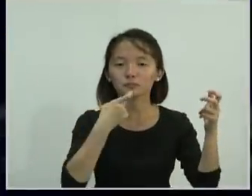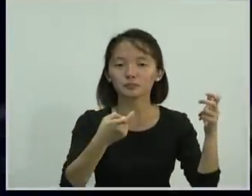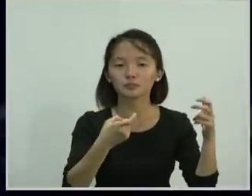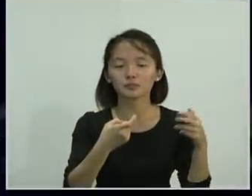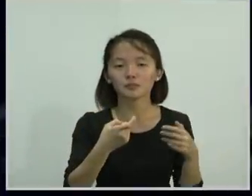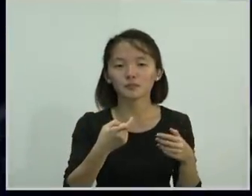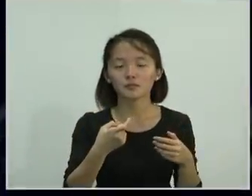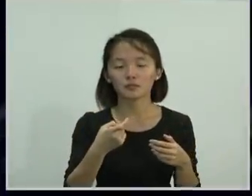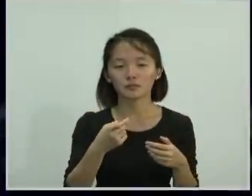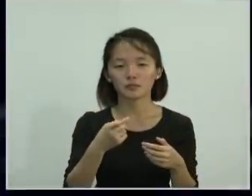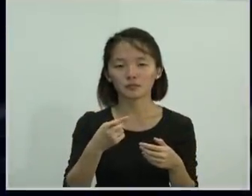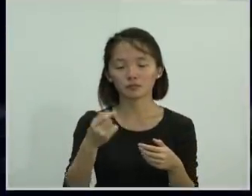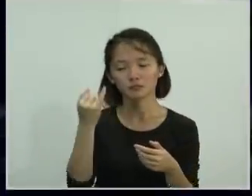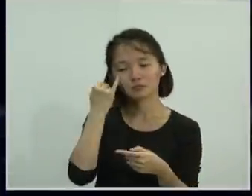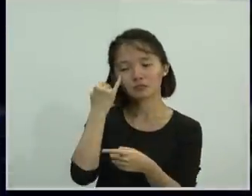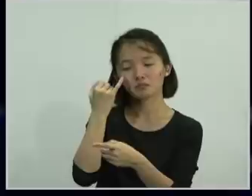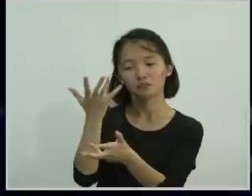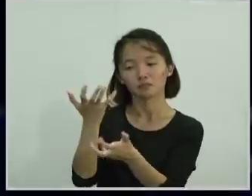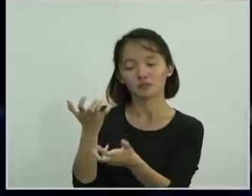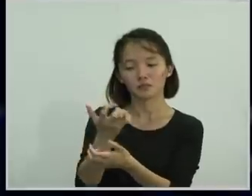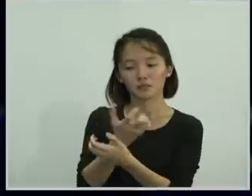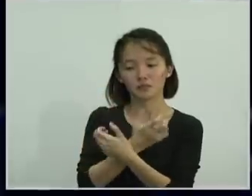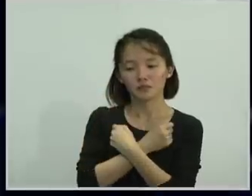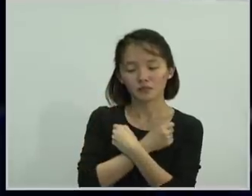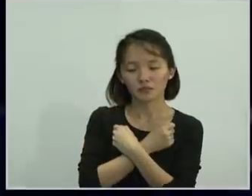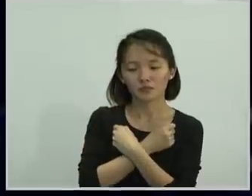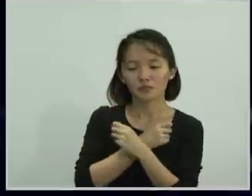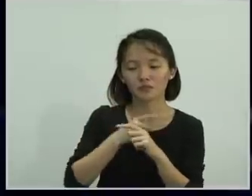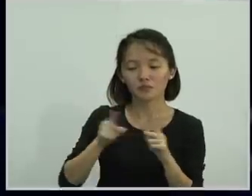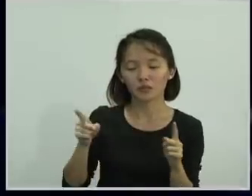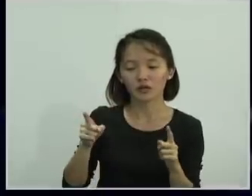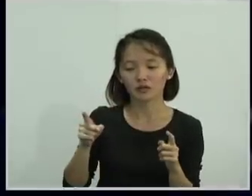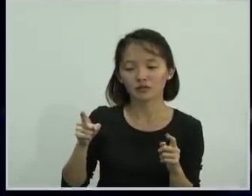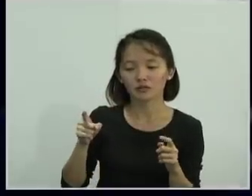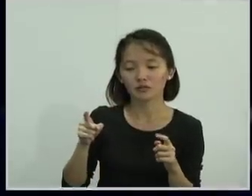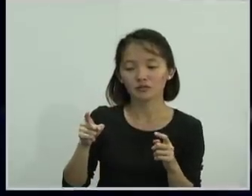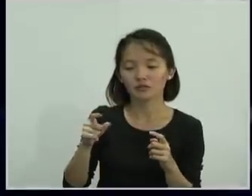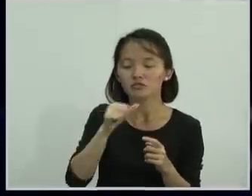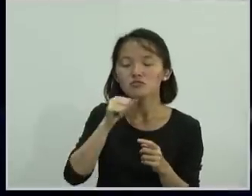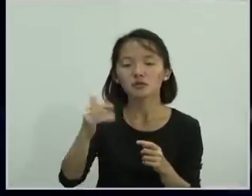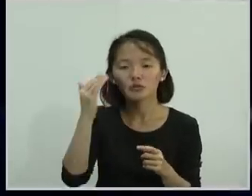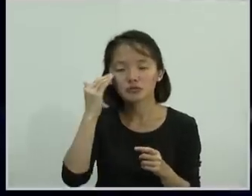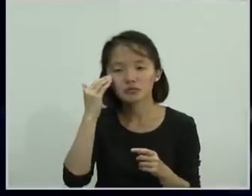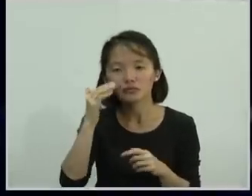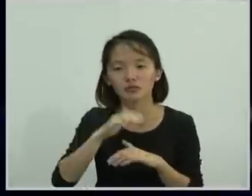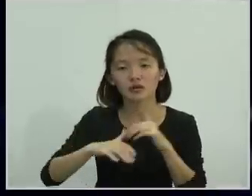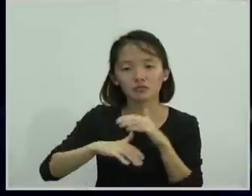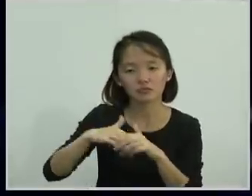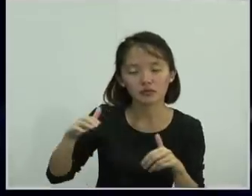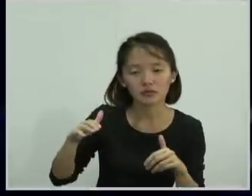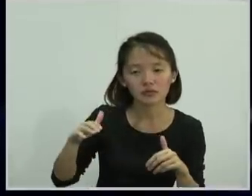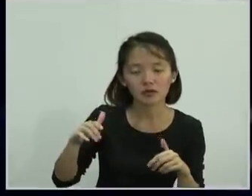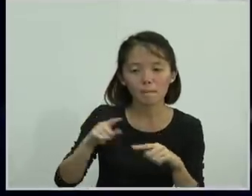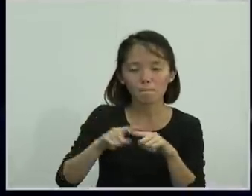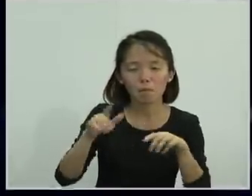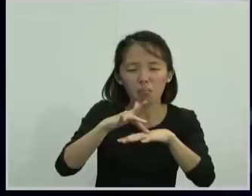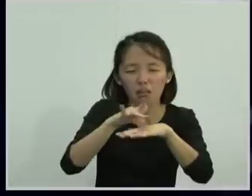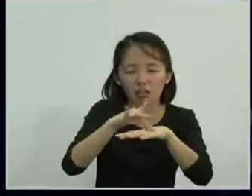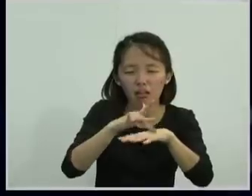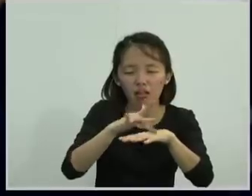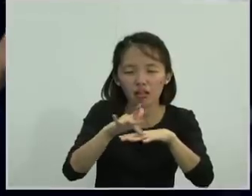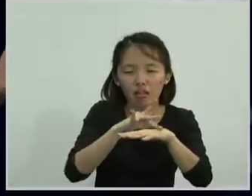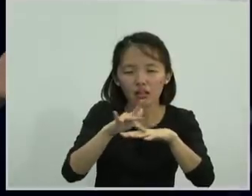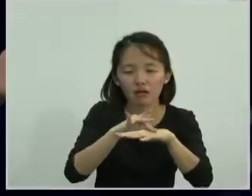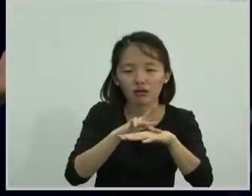"To be loved but not known is comforting but superficial. To